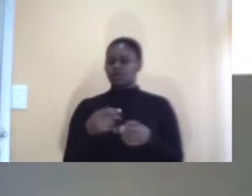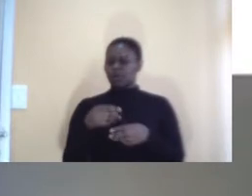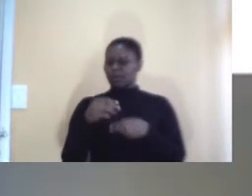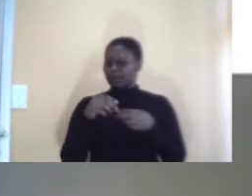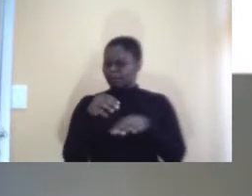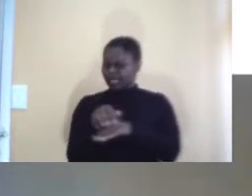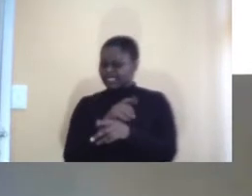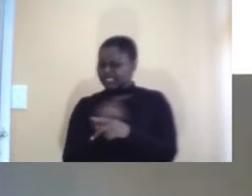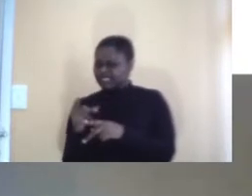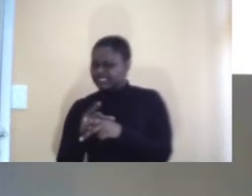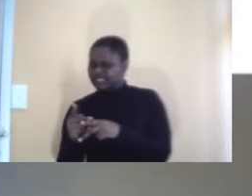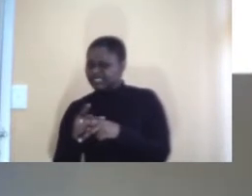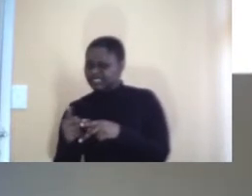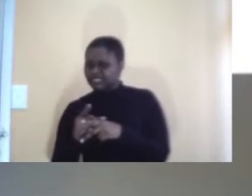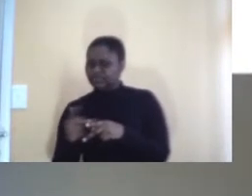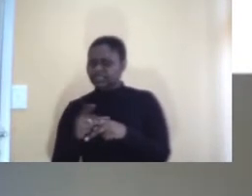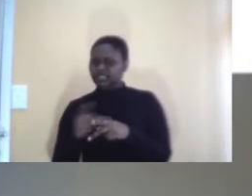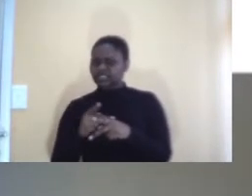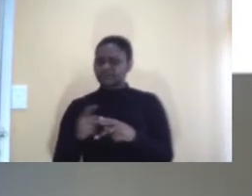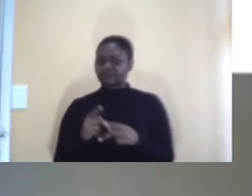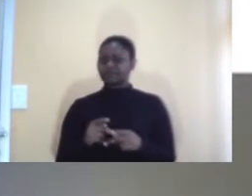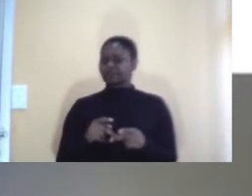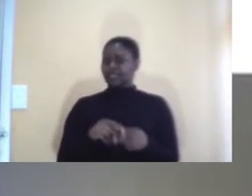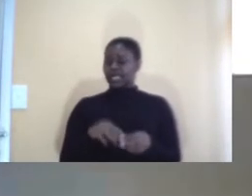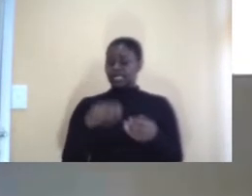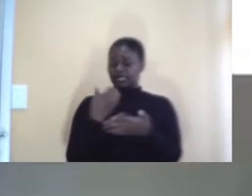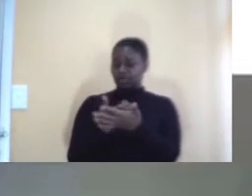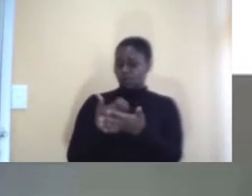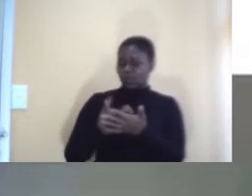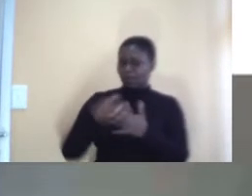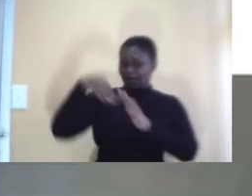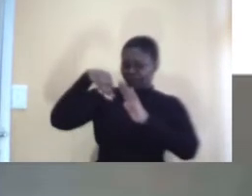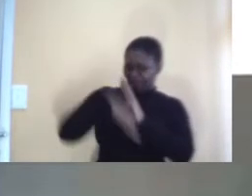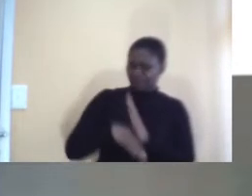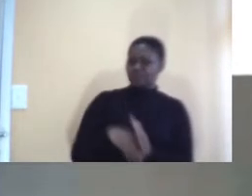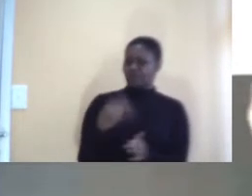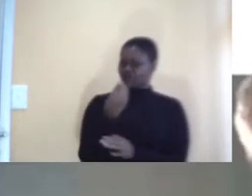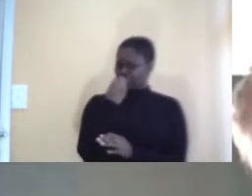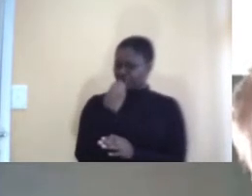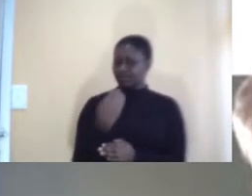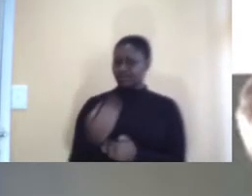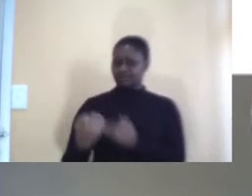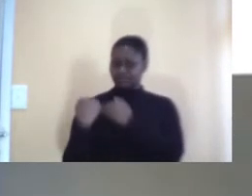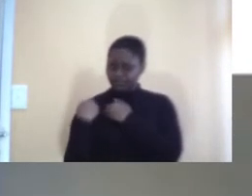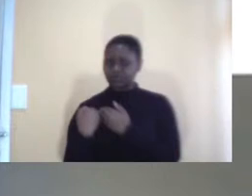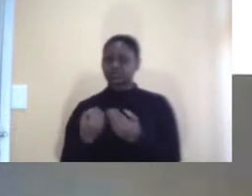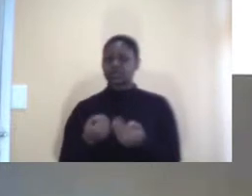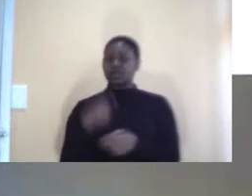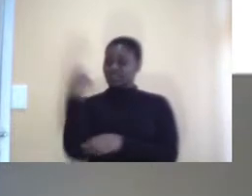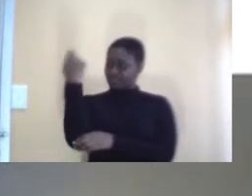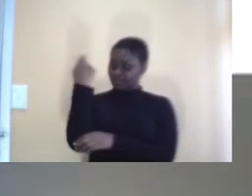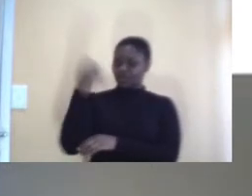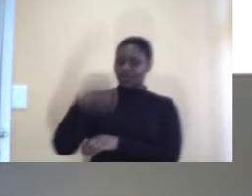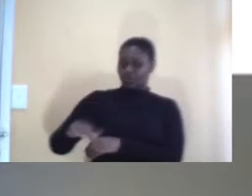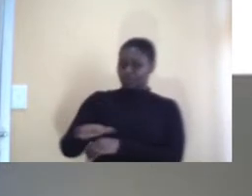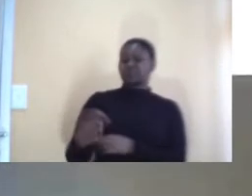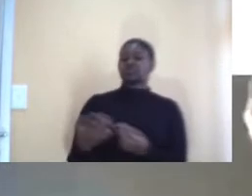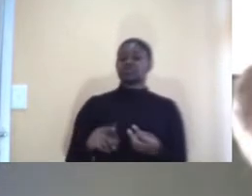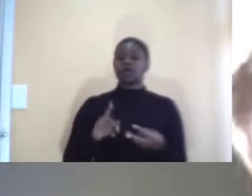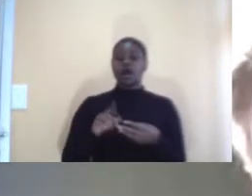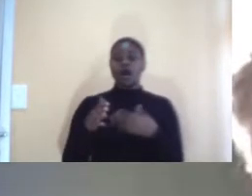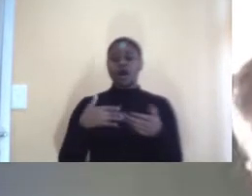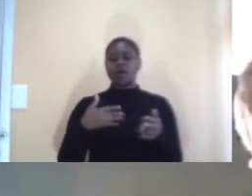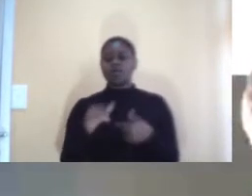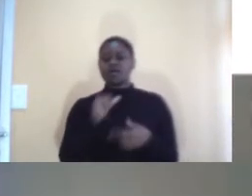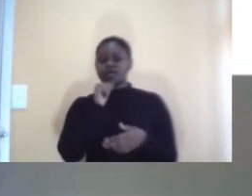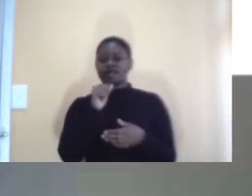agricultural practices that stimulate comprehensive economic growth, food security, and advancement of rural communities. However,